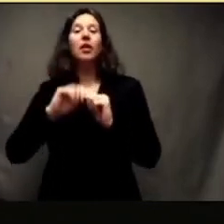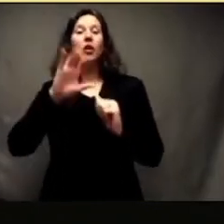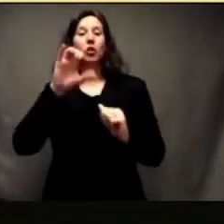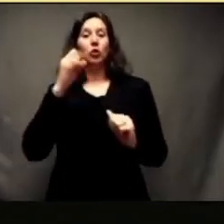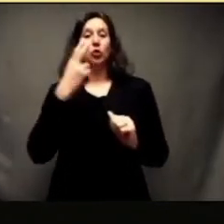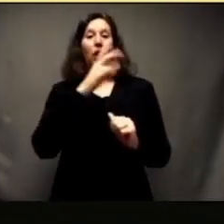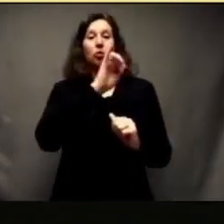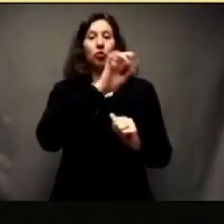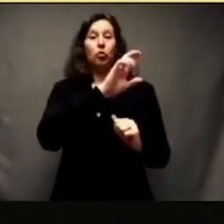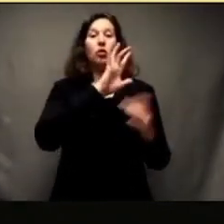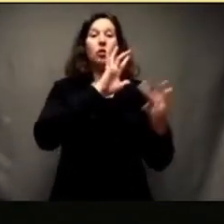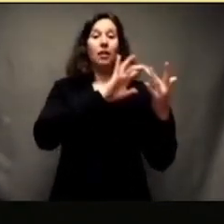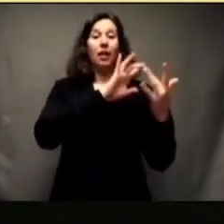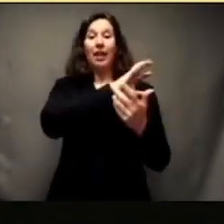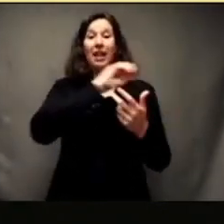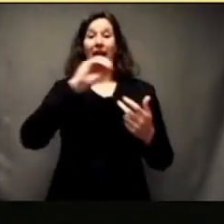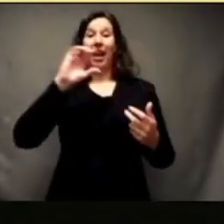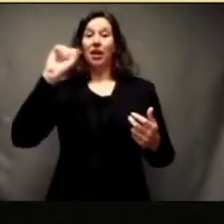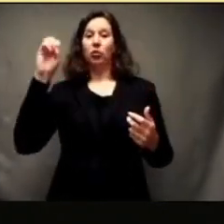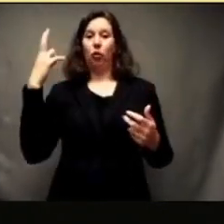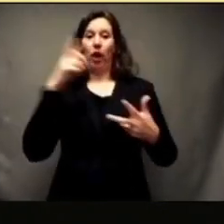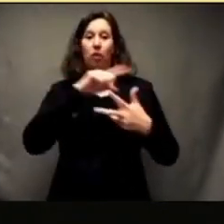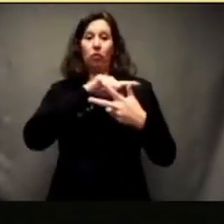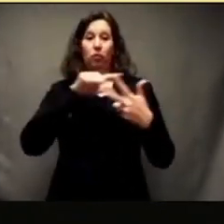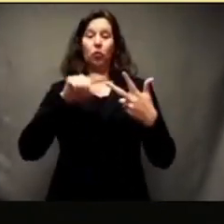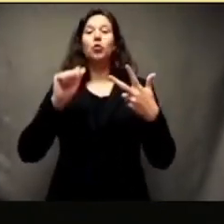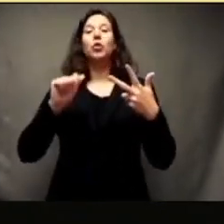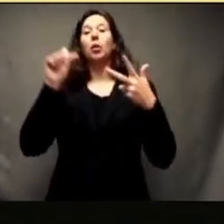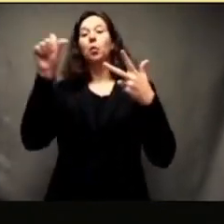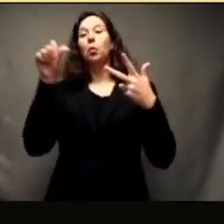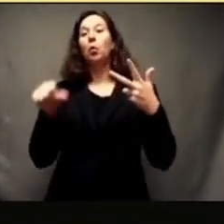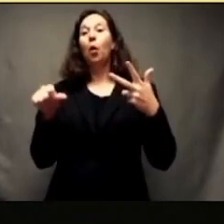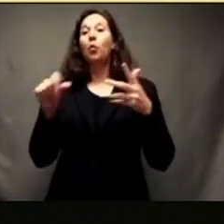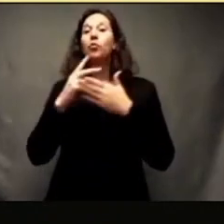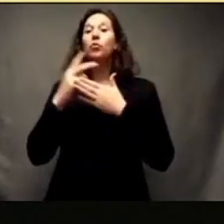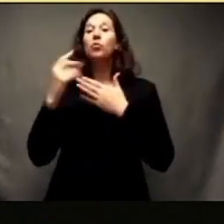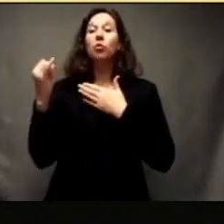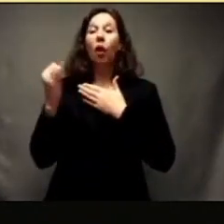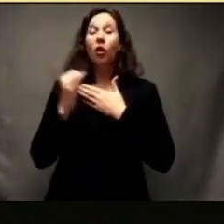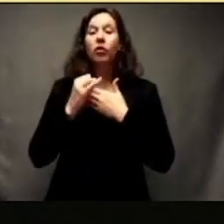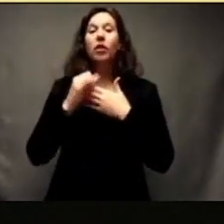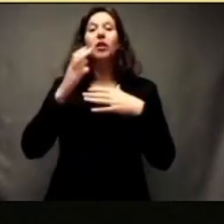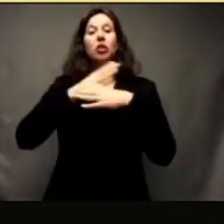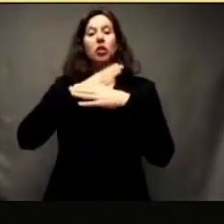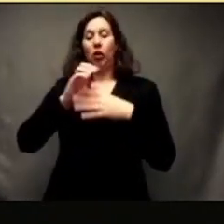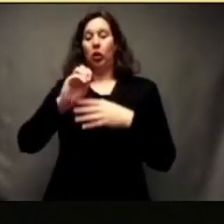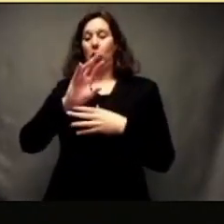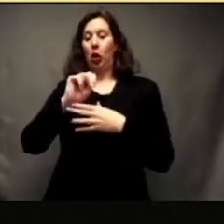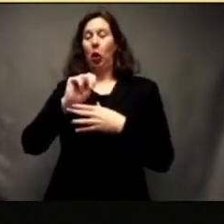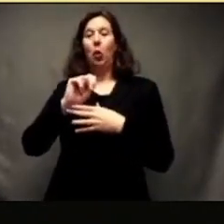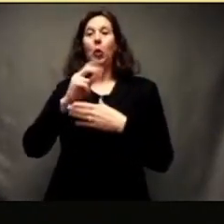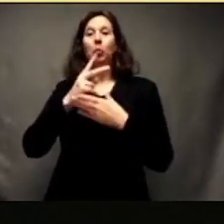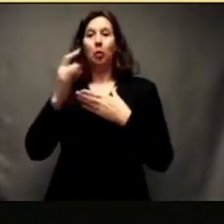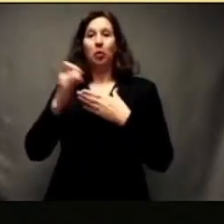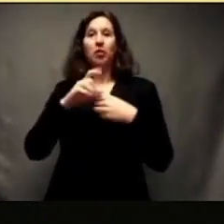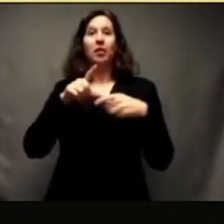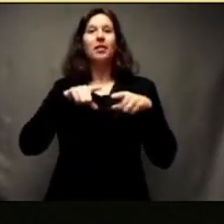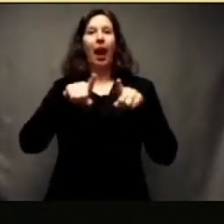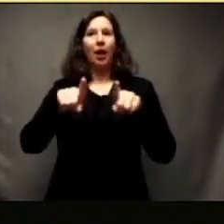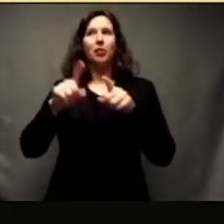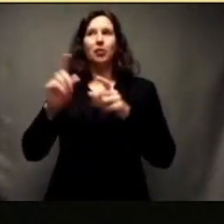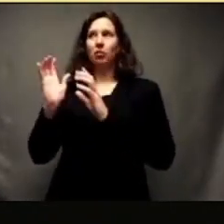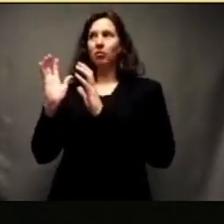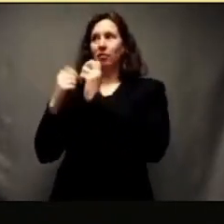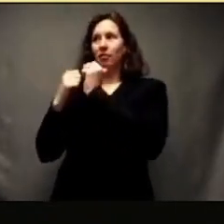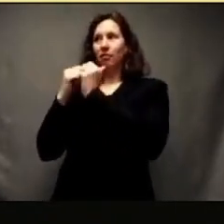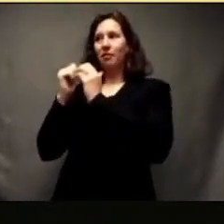and Scratch, where you can post projects and share your own projects as you follow along. And finally,